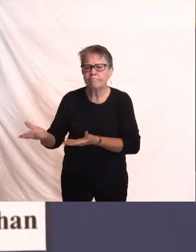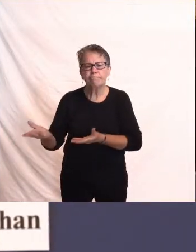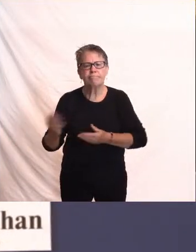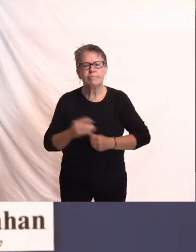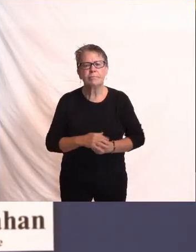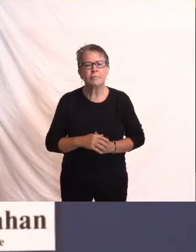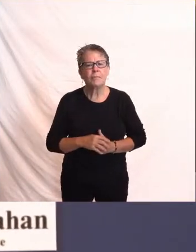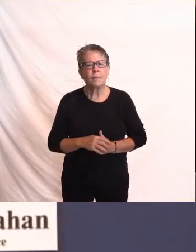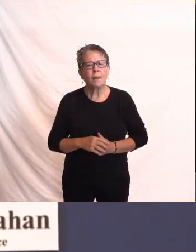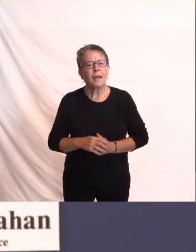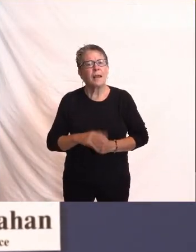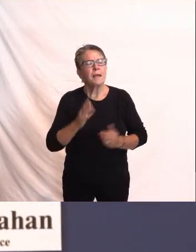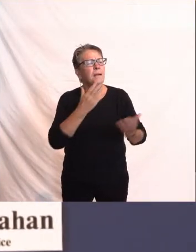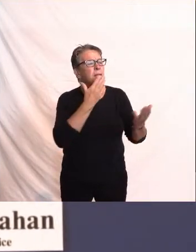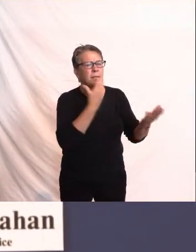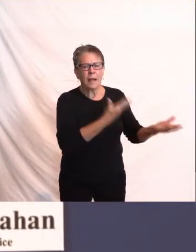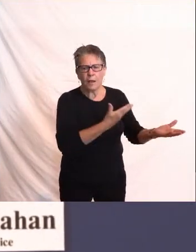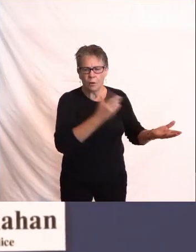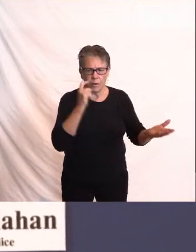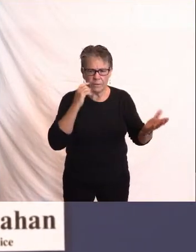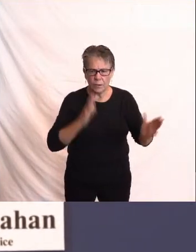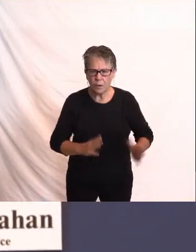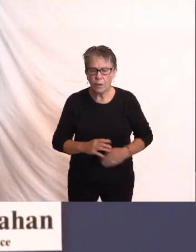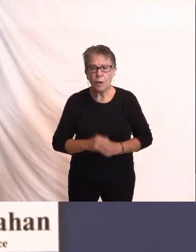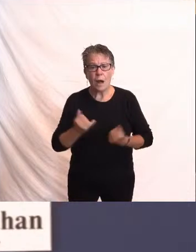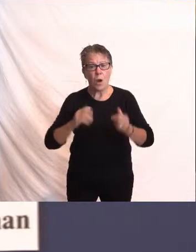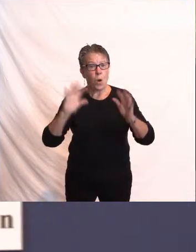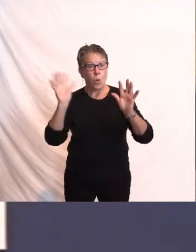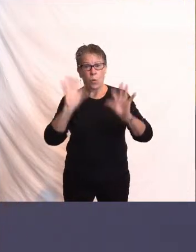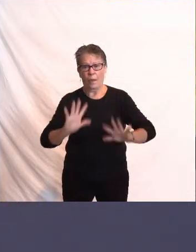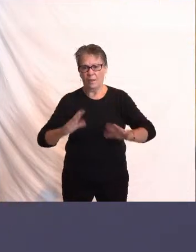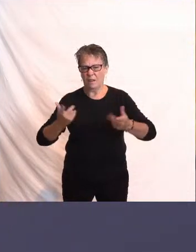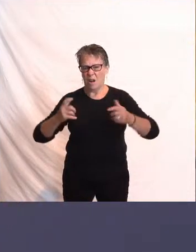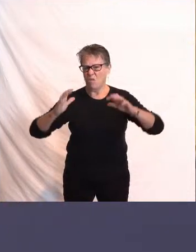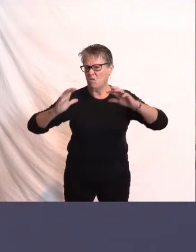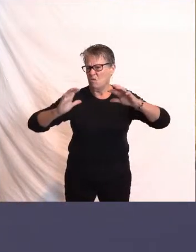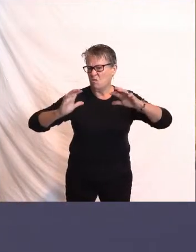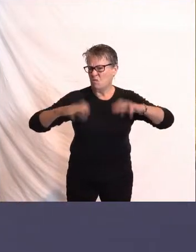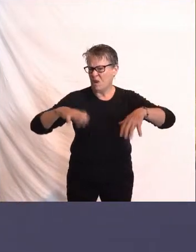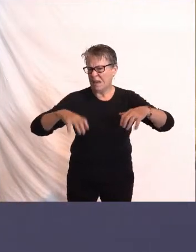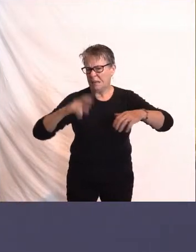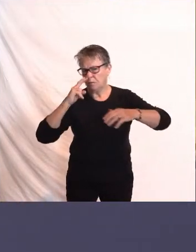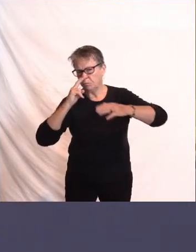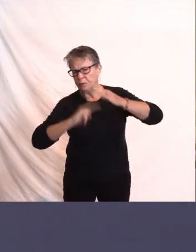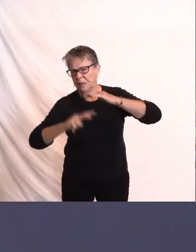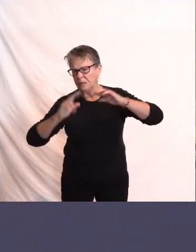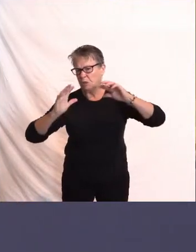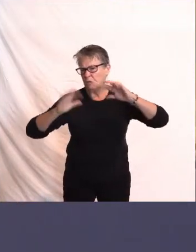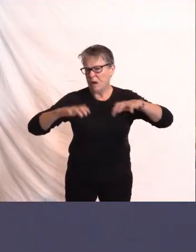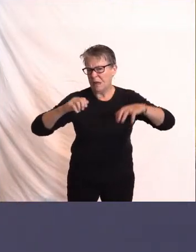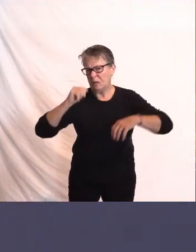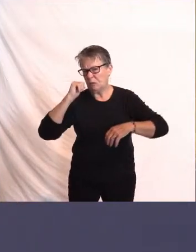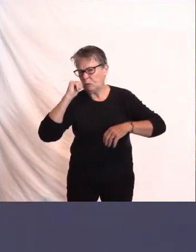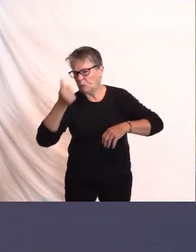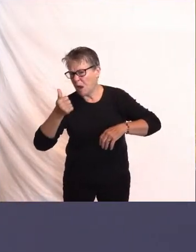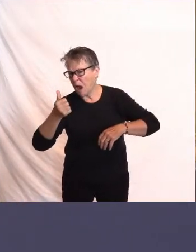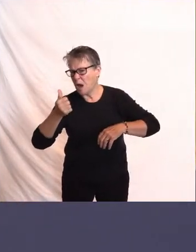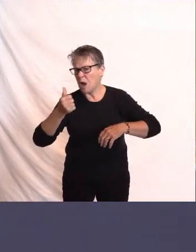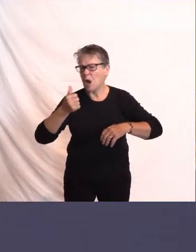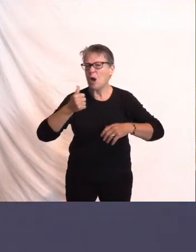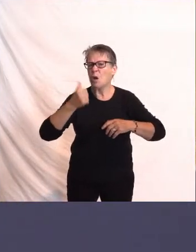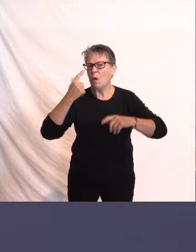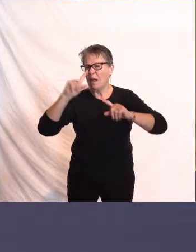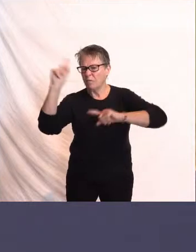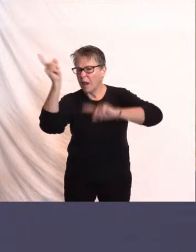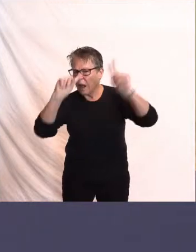expecting rain today and tomorrow, and potential thunderstorms. To the Governor's point, we do expect some residual rough